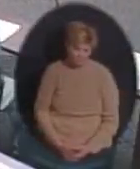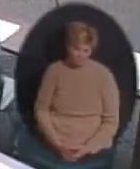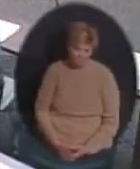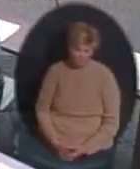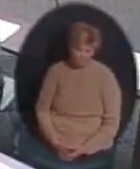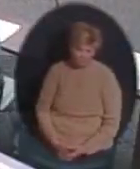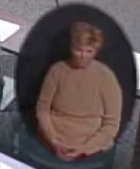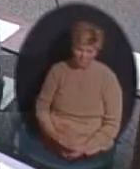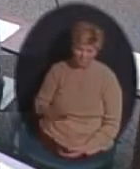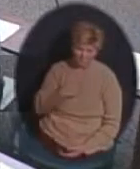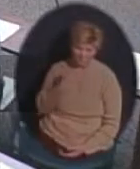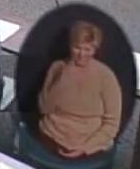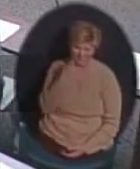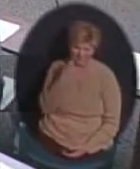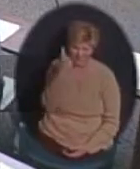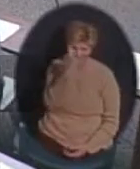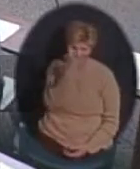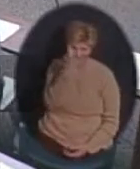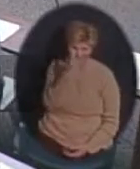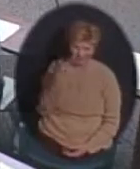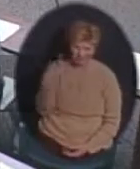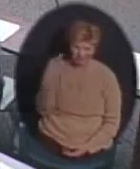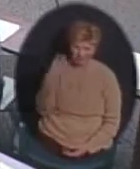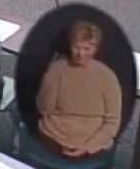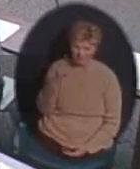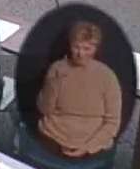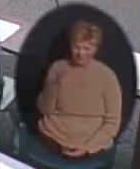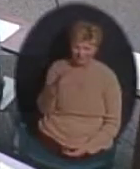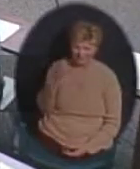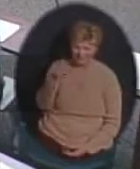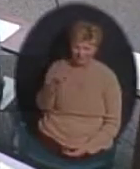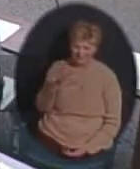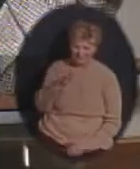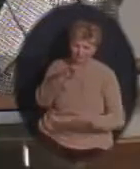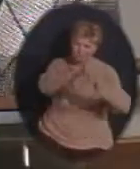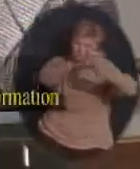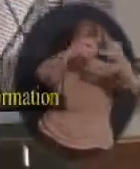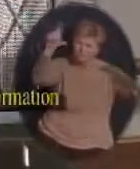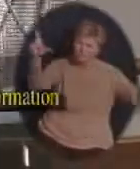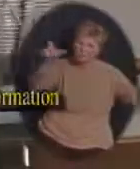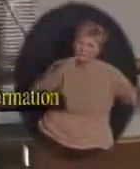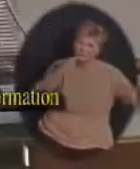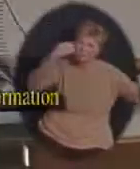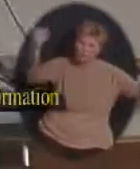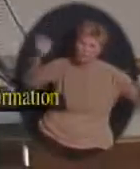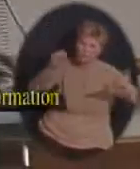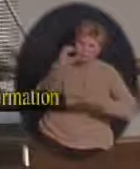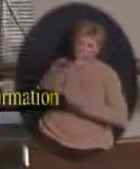I was just thinking that Washington, D.C. should just put out a banner that says, "Welcome, Olathe students."